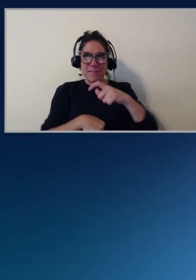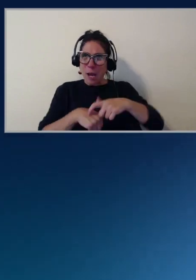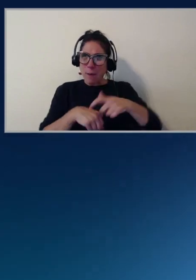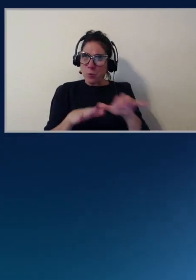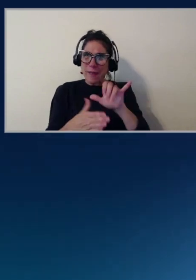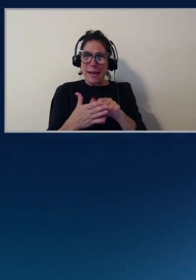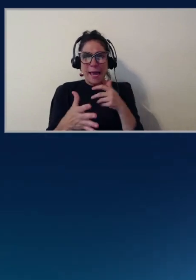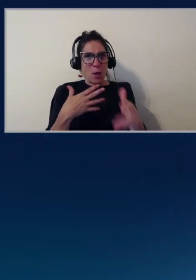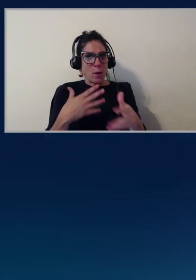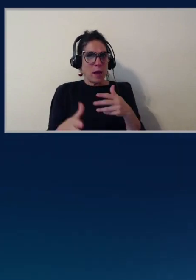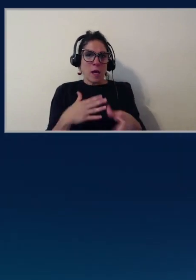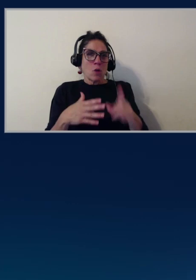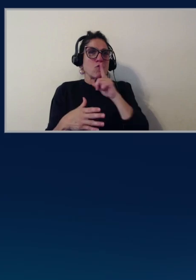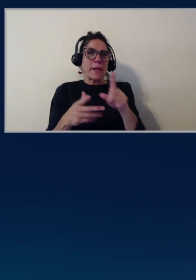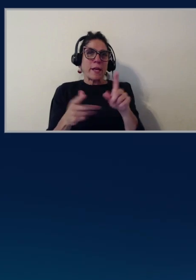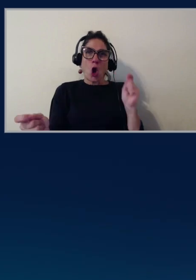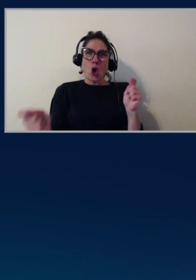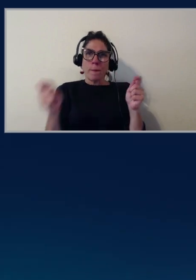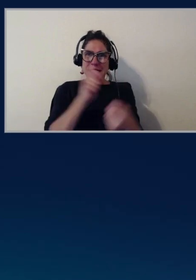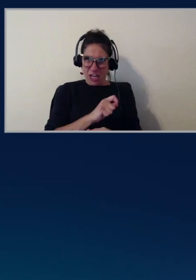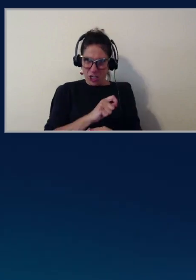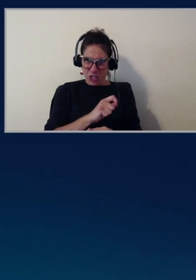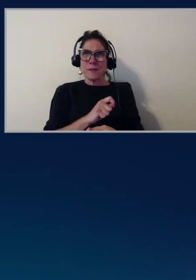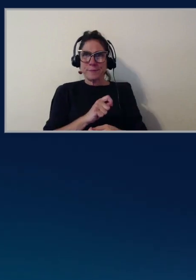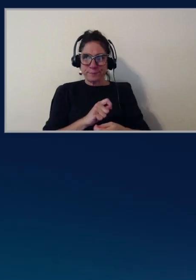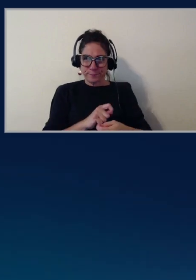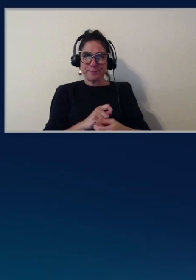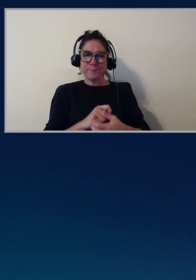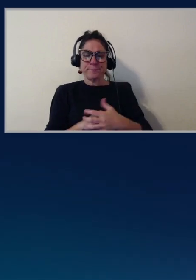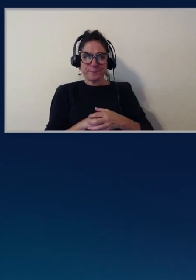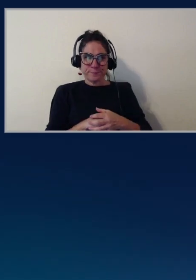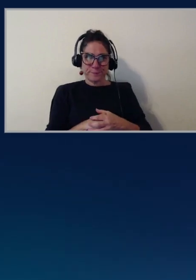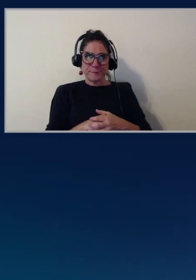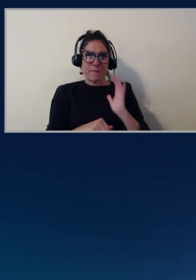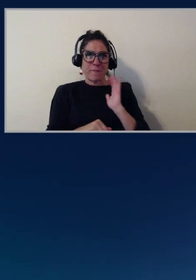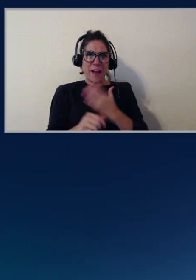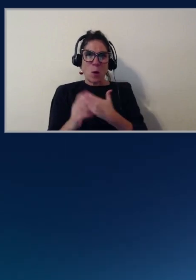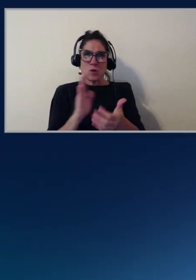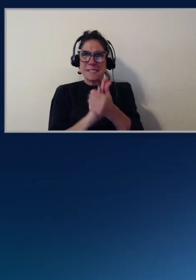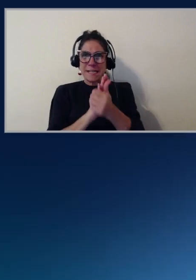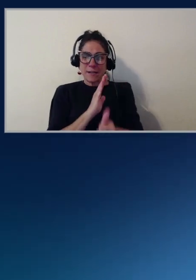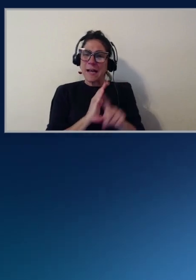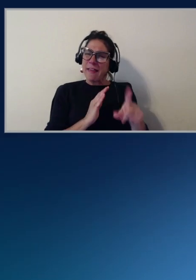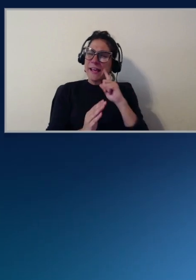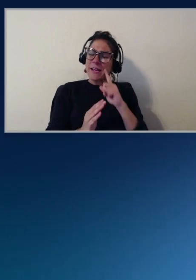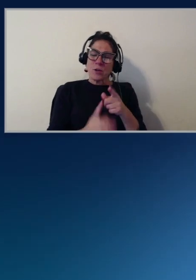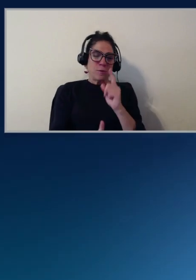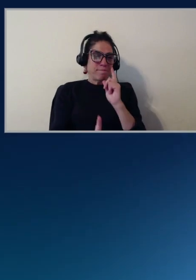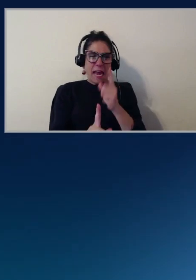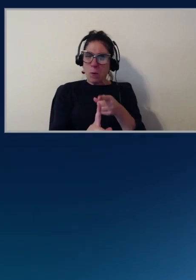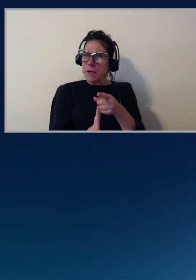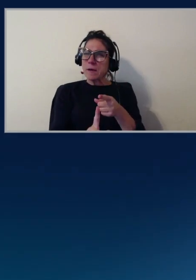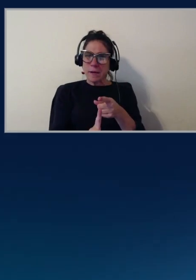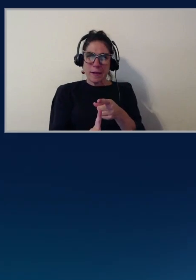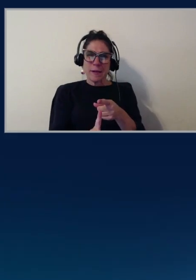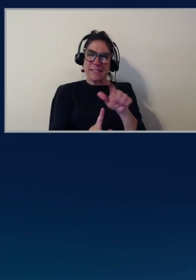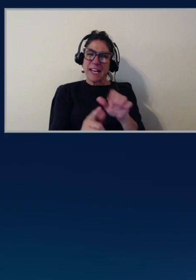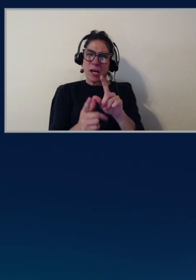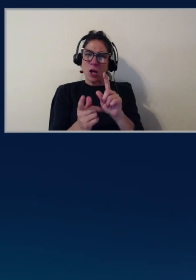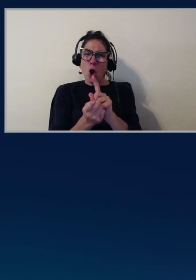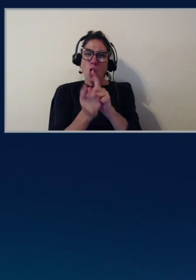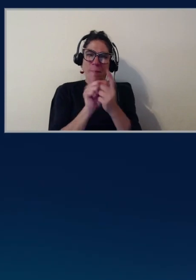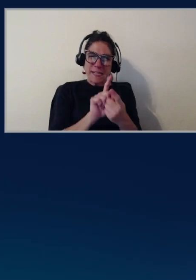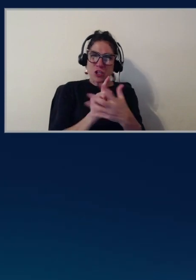an augmentation of all our skills. I think you nailed it. It's almost like an augmentation and a